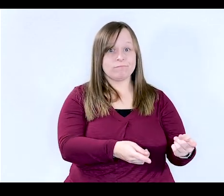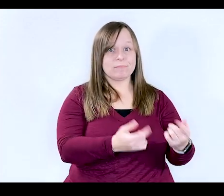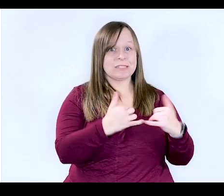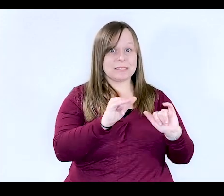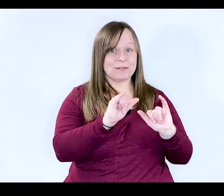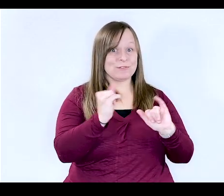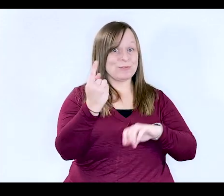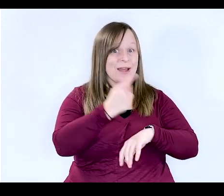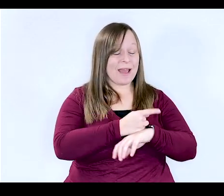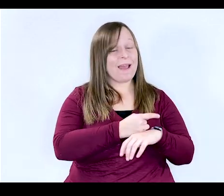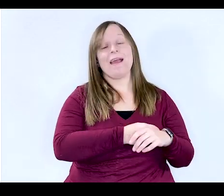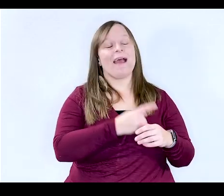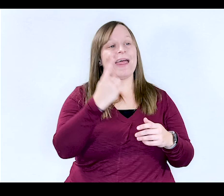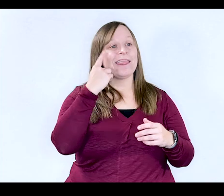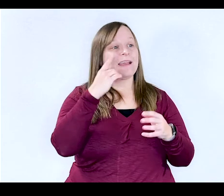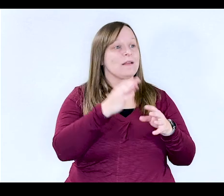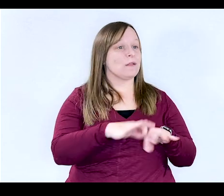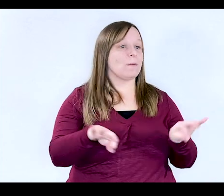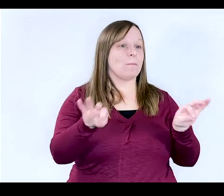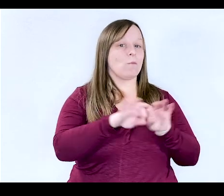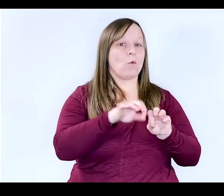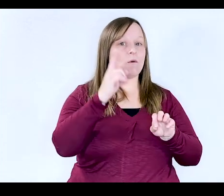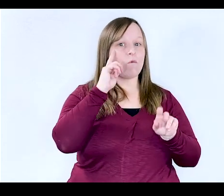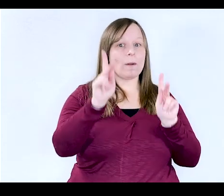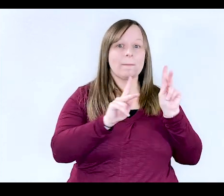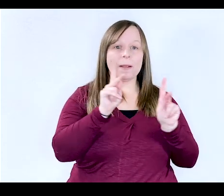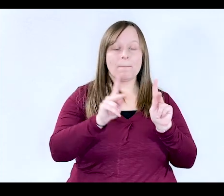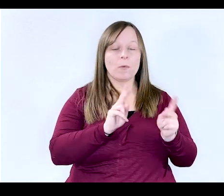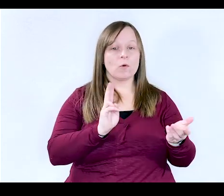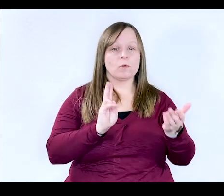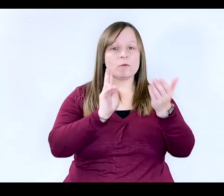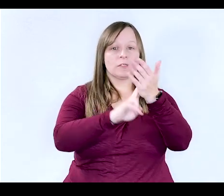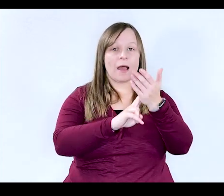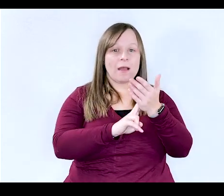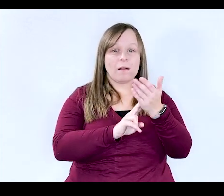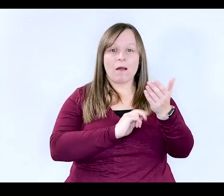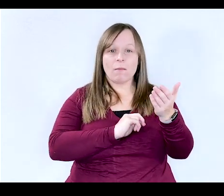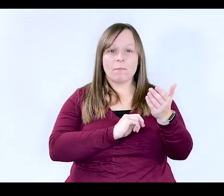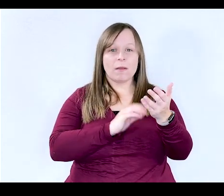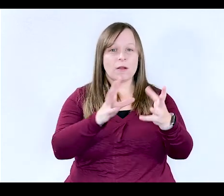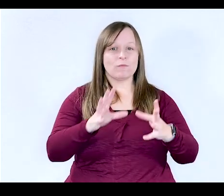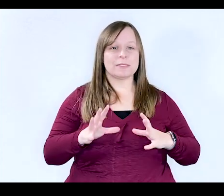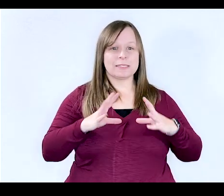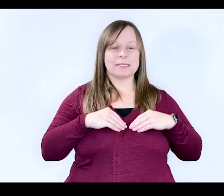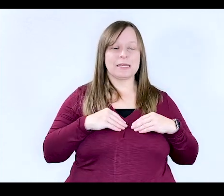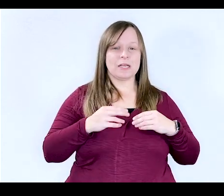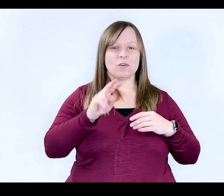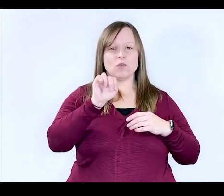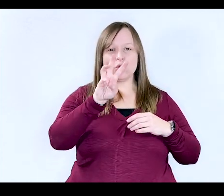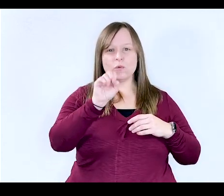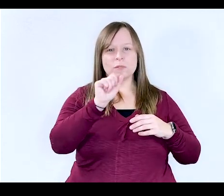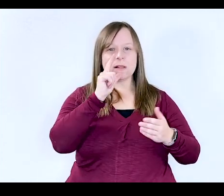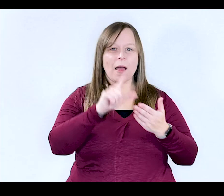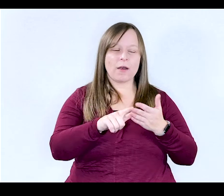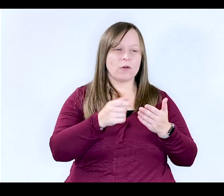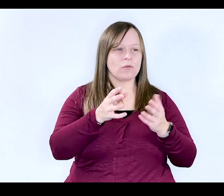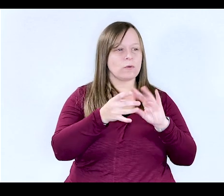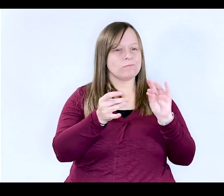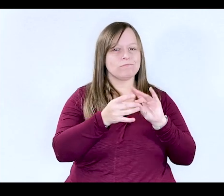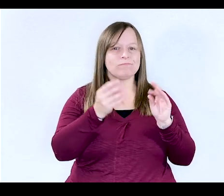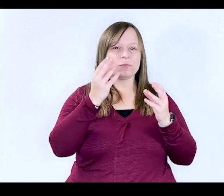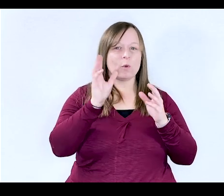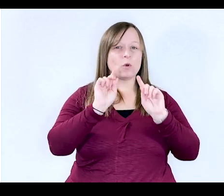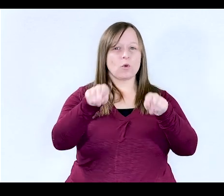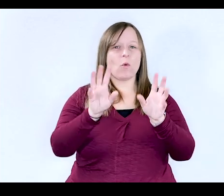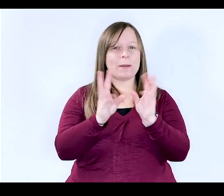that today, I think it's important for folks to sign up and to receive newsletters or to